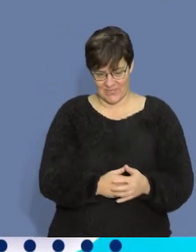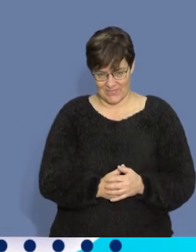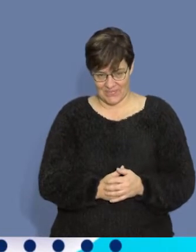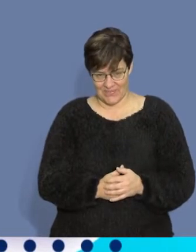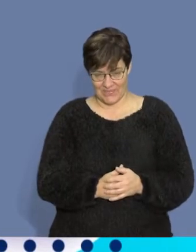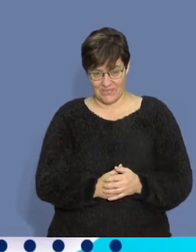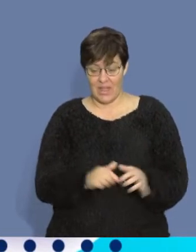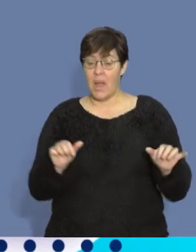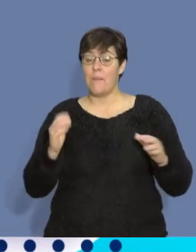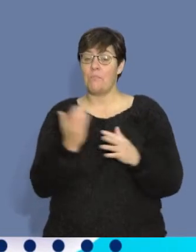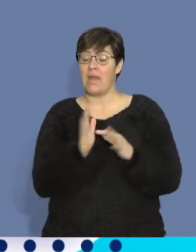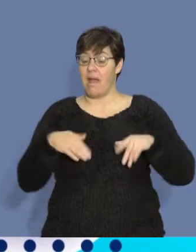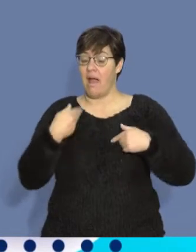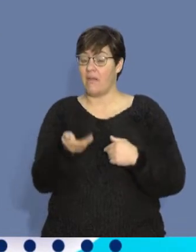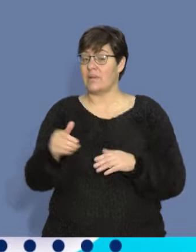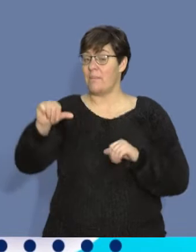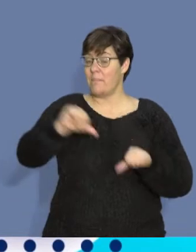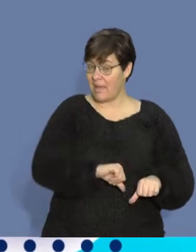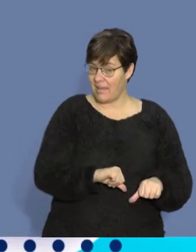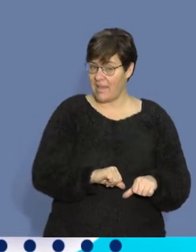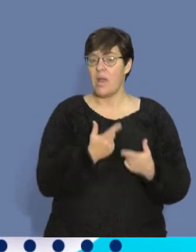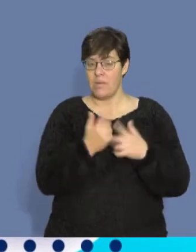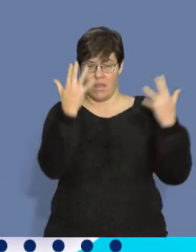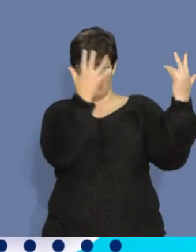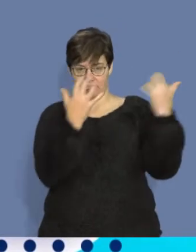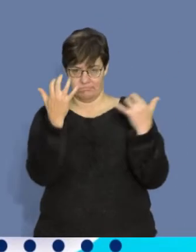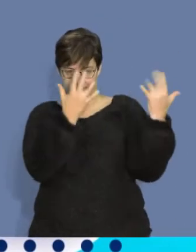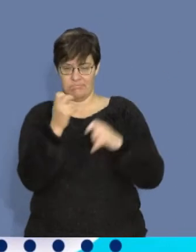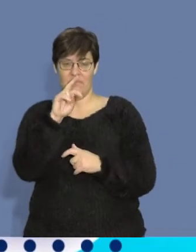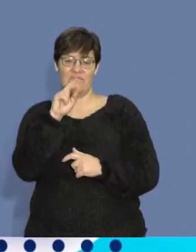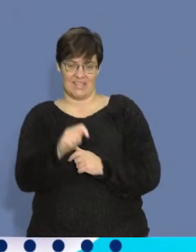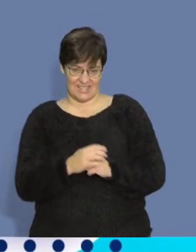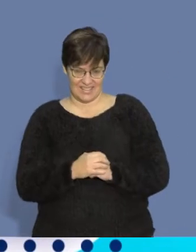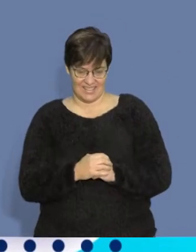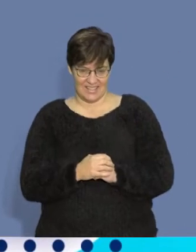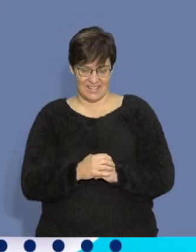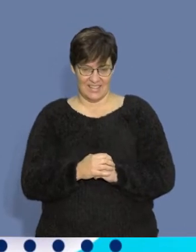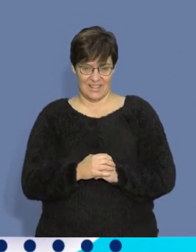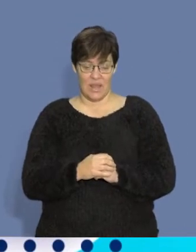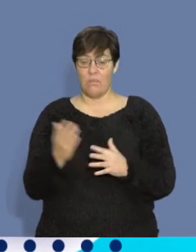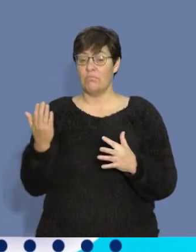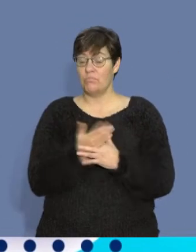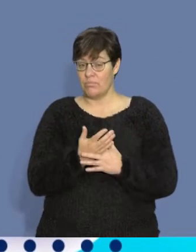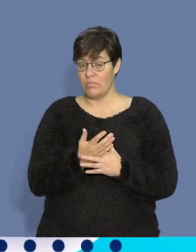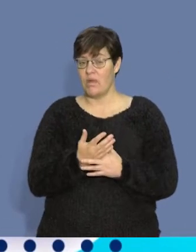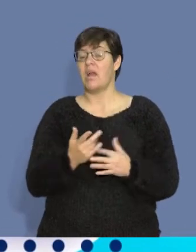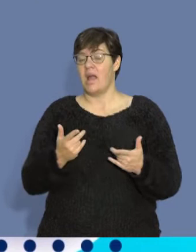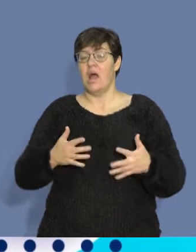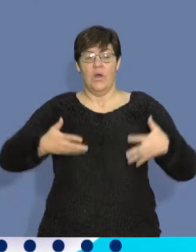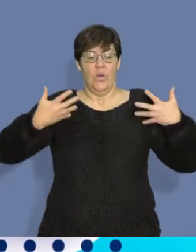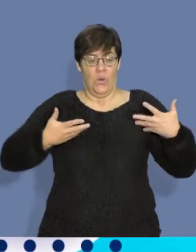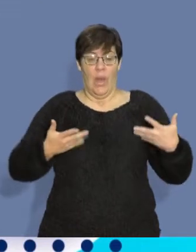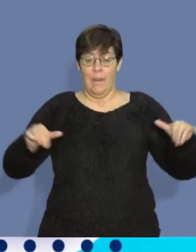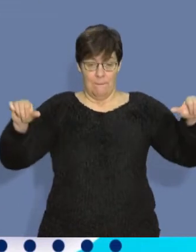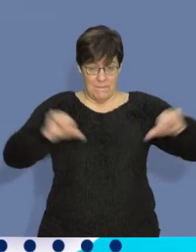with regards to VAT. When you come back, we will be going into some VAT calculations. So take a quick breather,